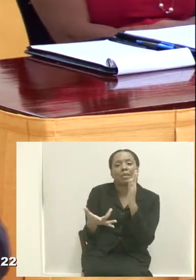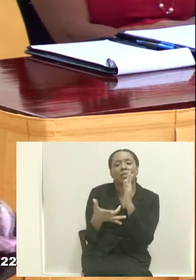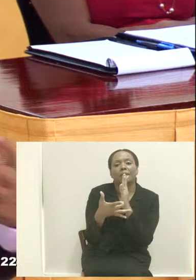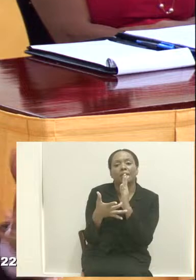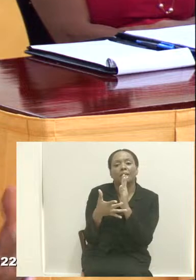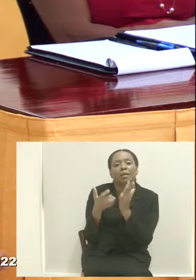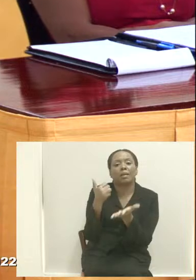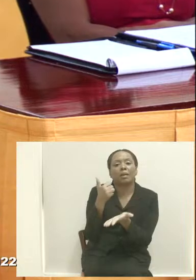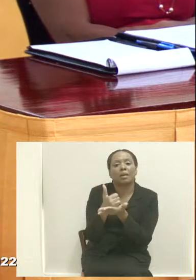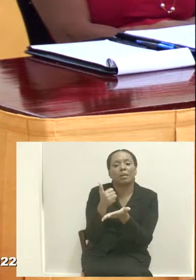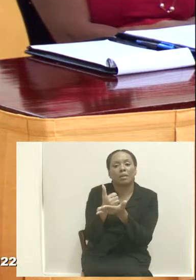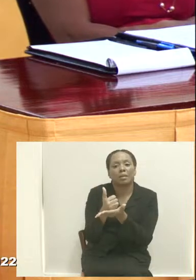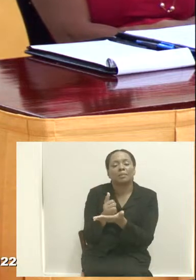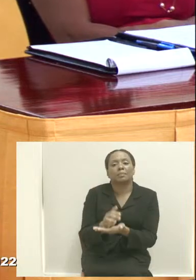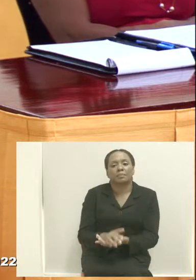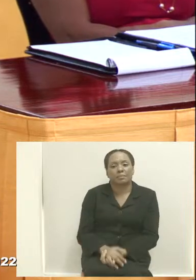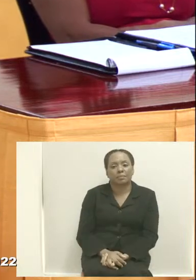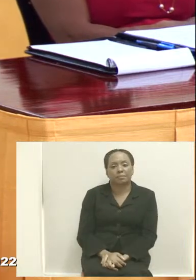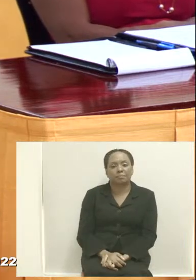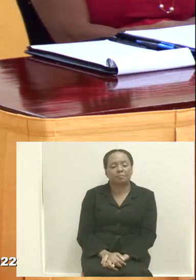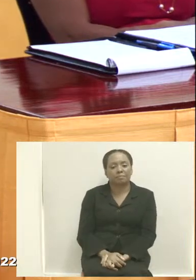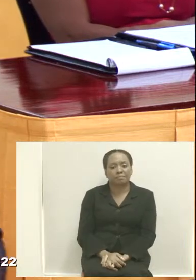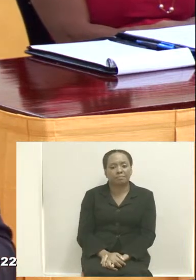that also offers us the